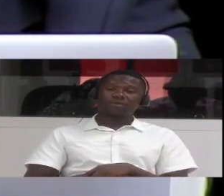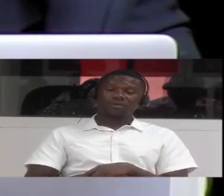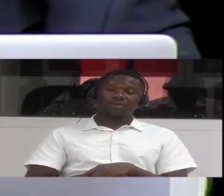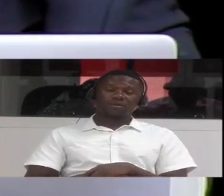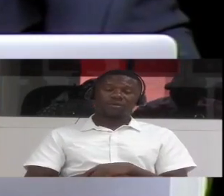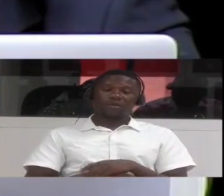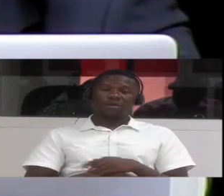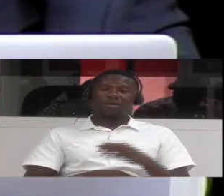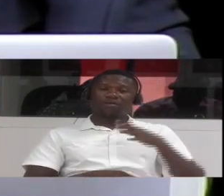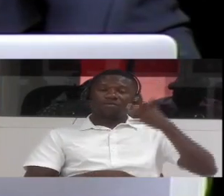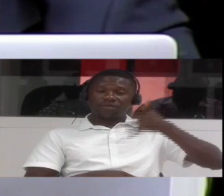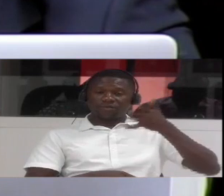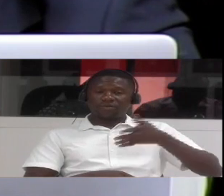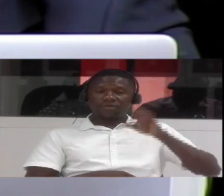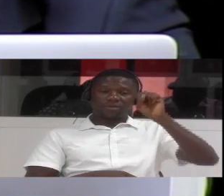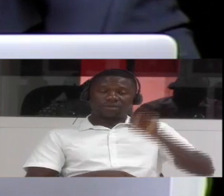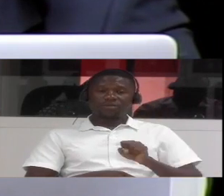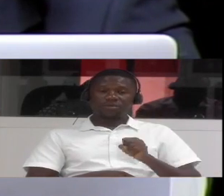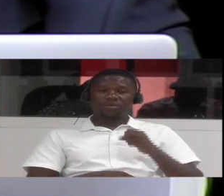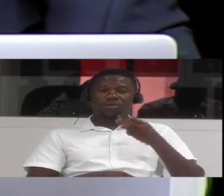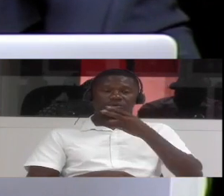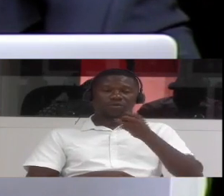15 September 2013, Fatou Camara.